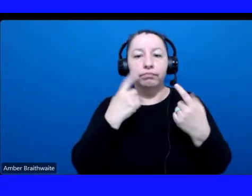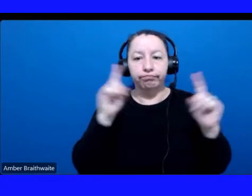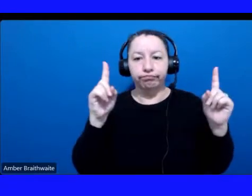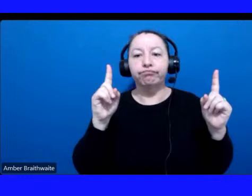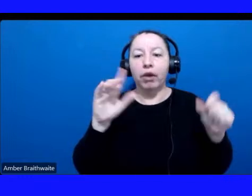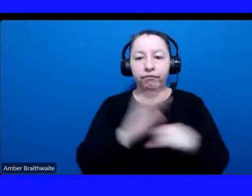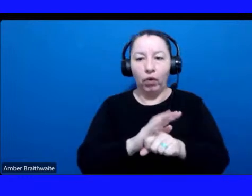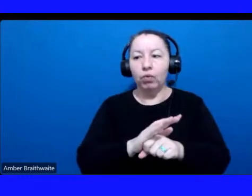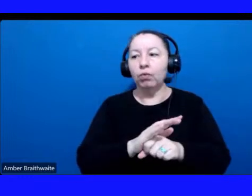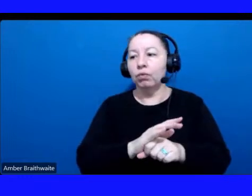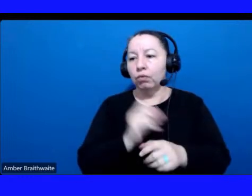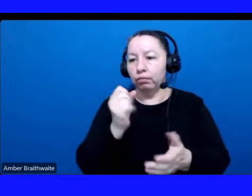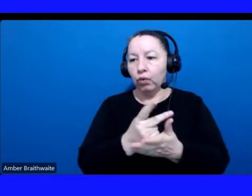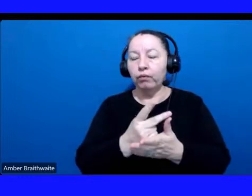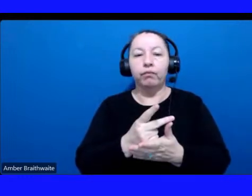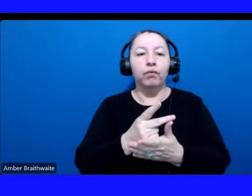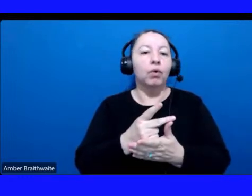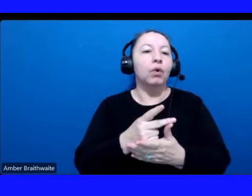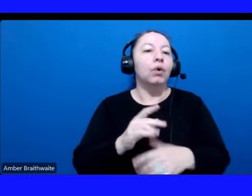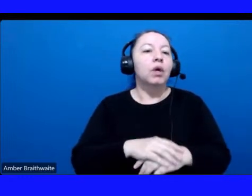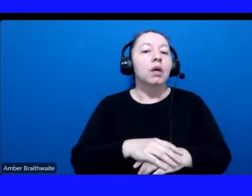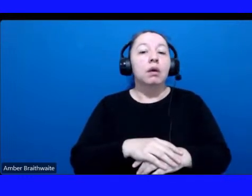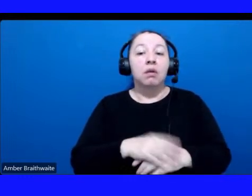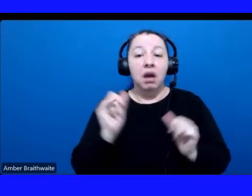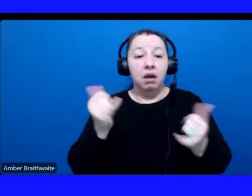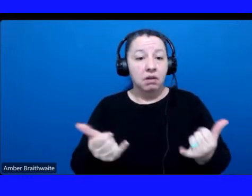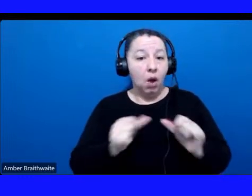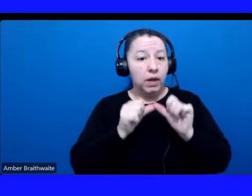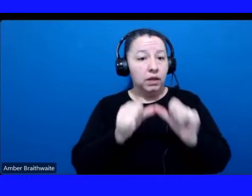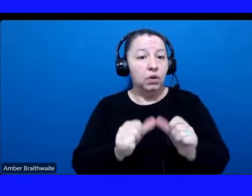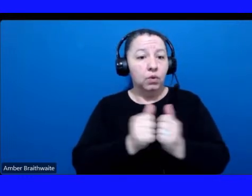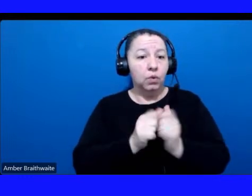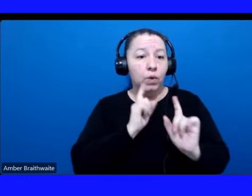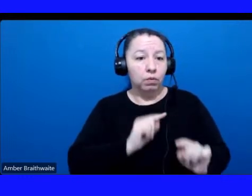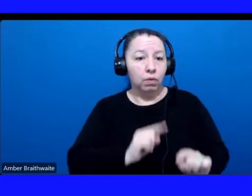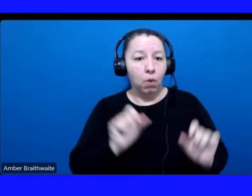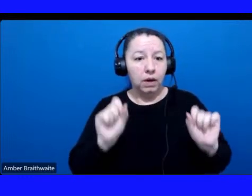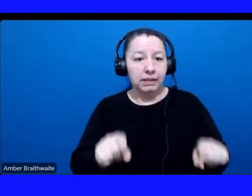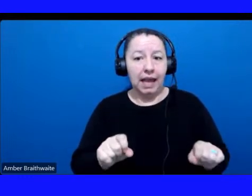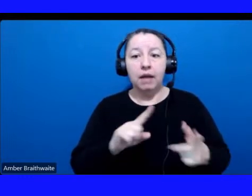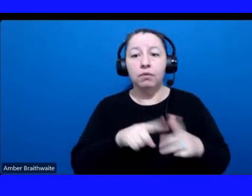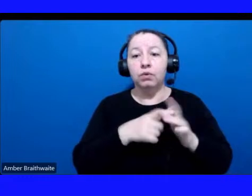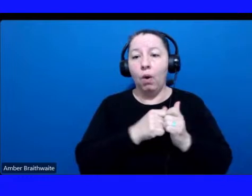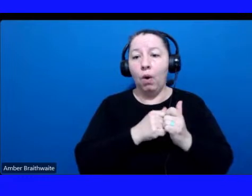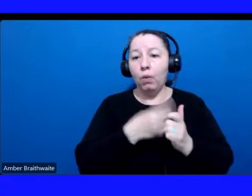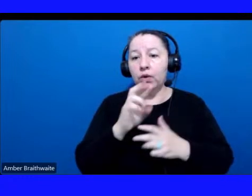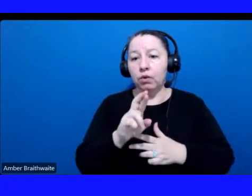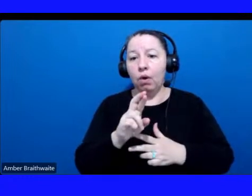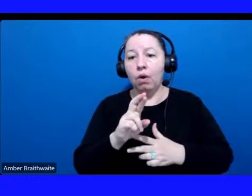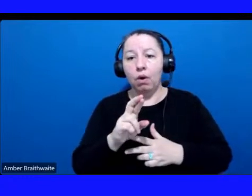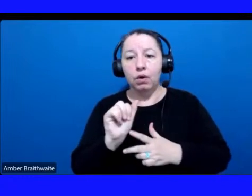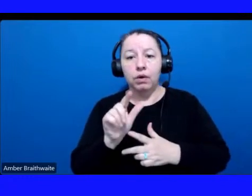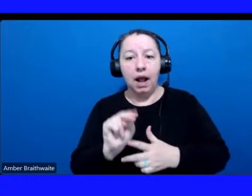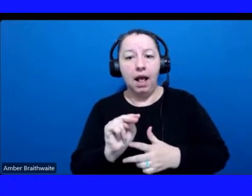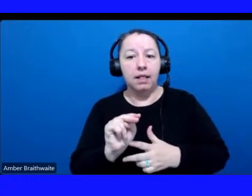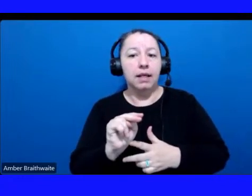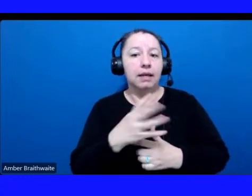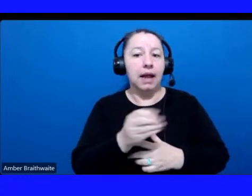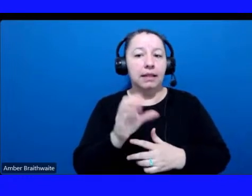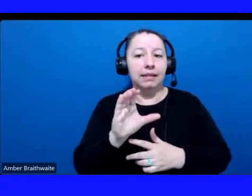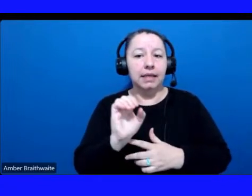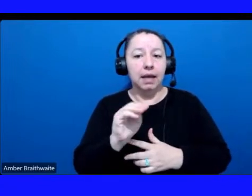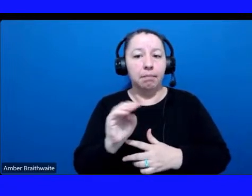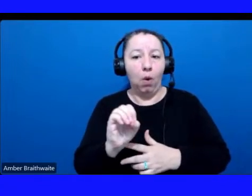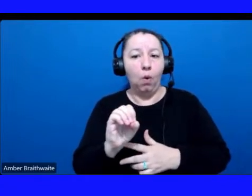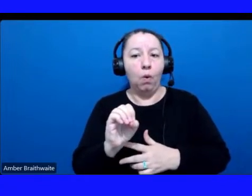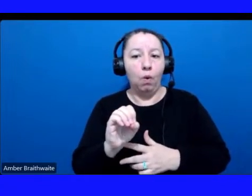with implementing system-wide initiatives. For example, in critical care, we have a system-wide initiative